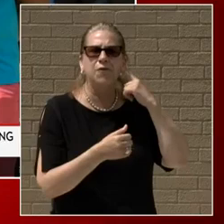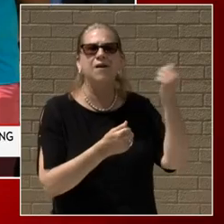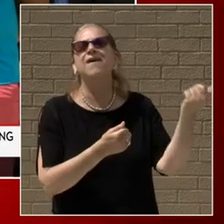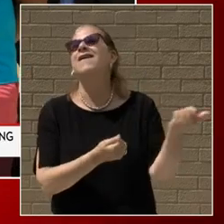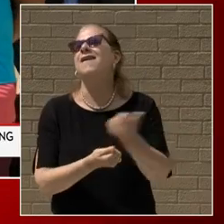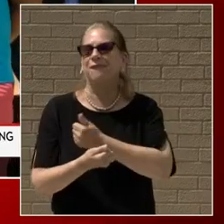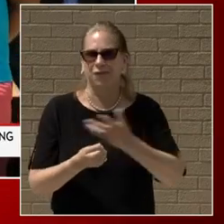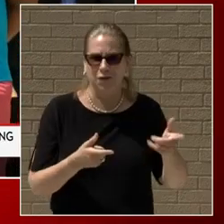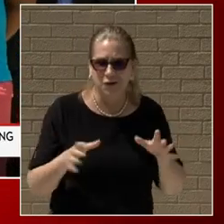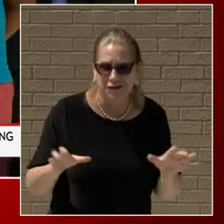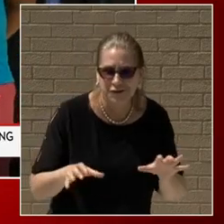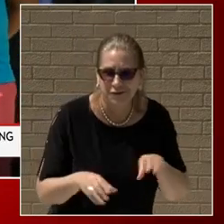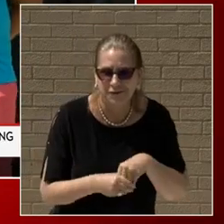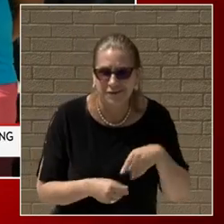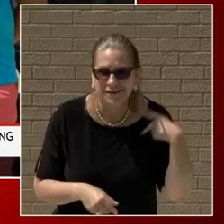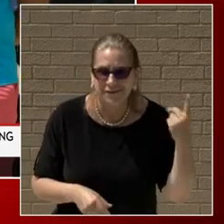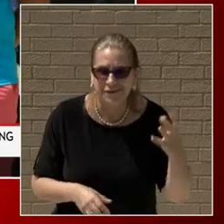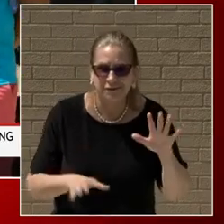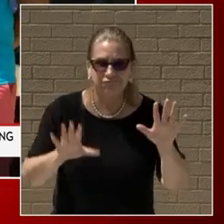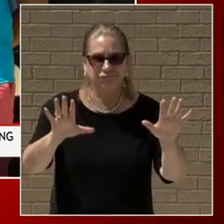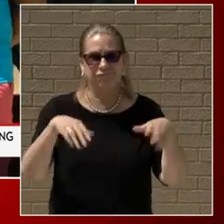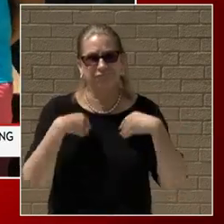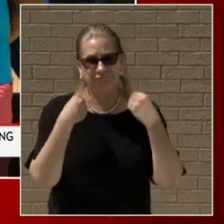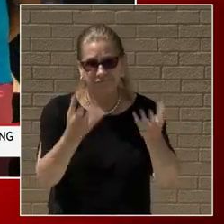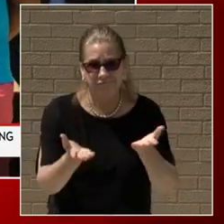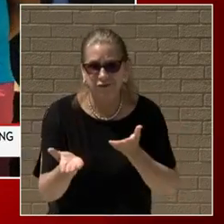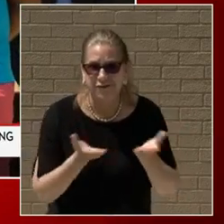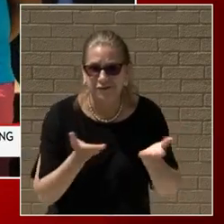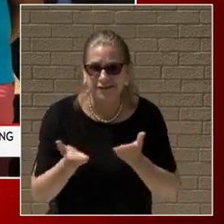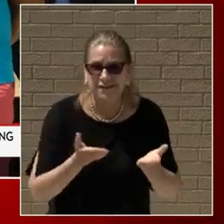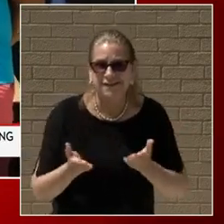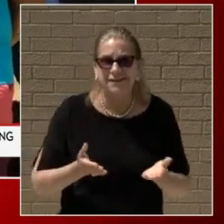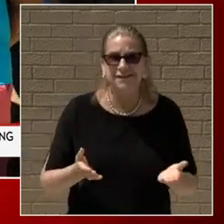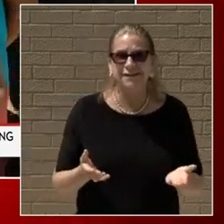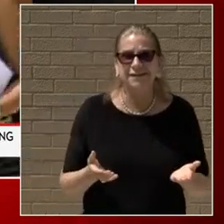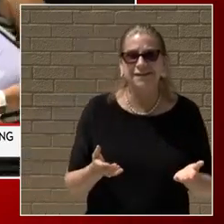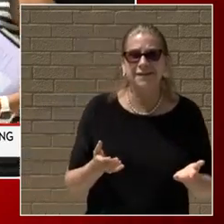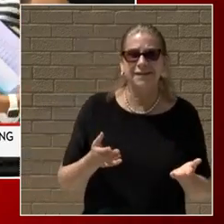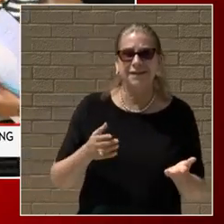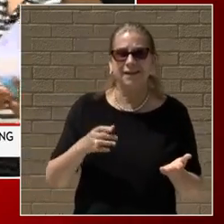government safe and DC services going. So with that, Keith Anderson.